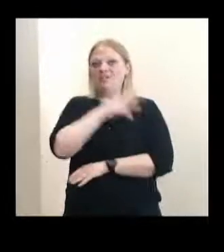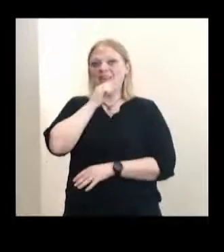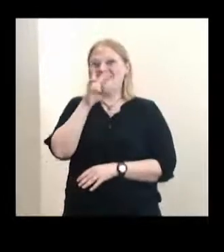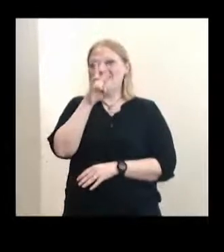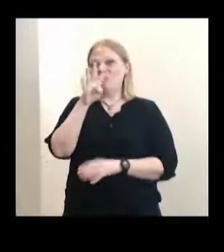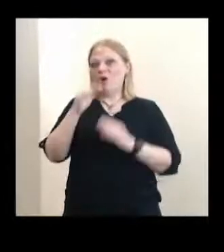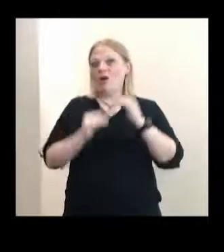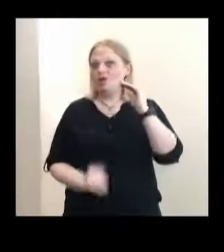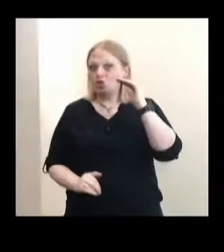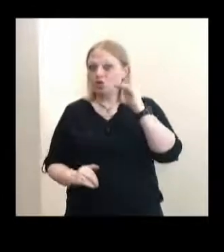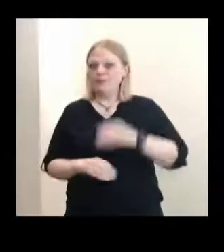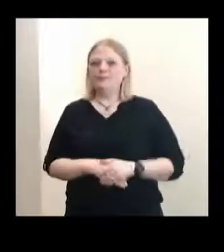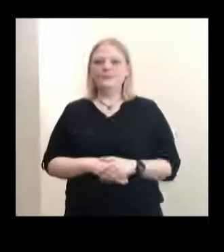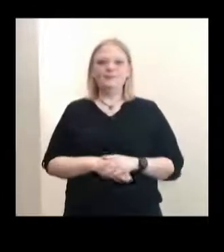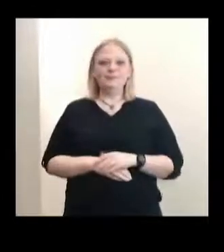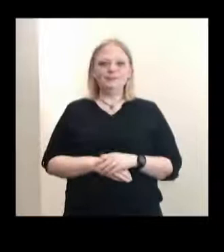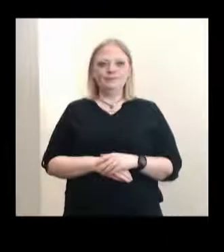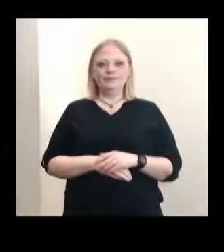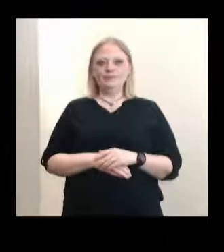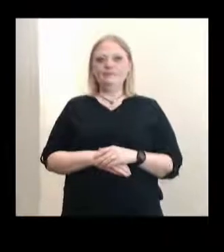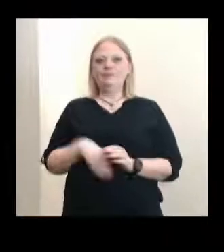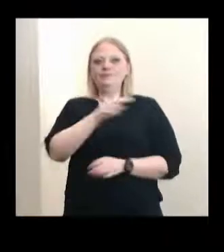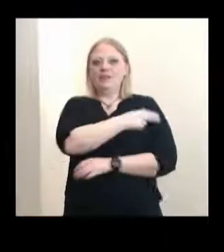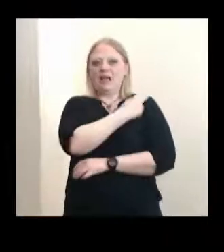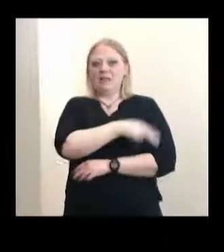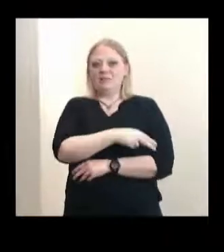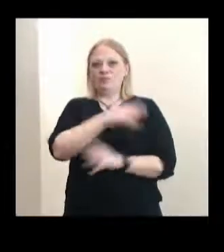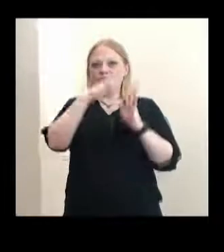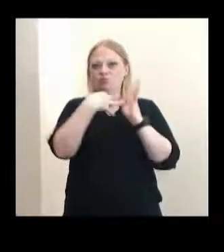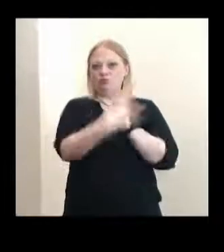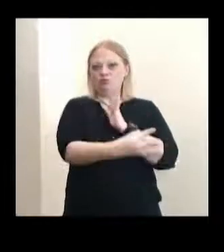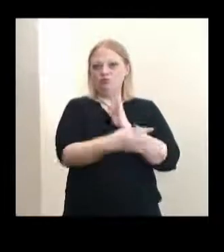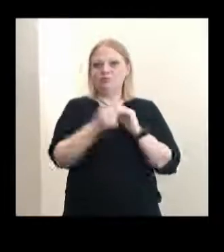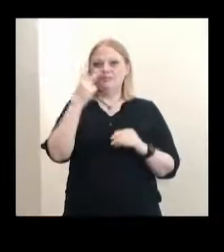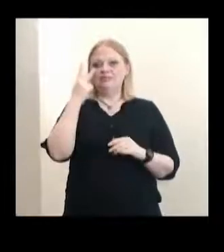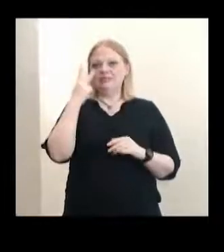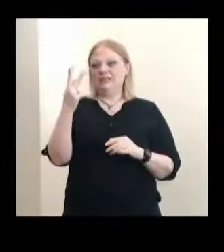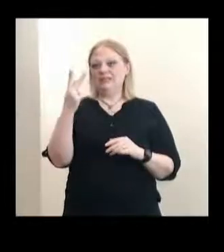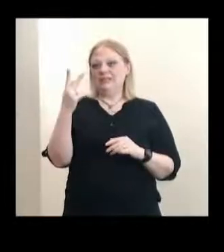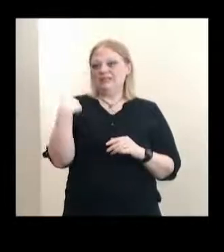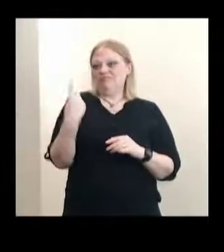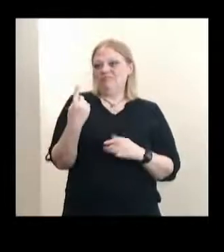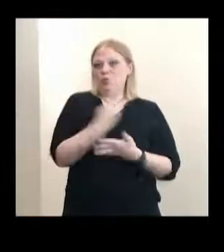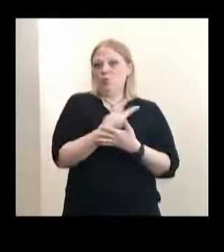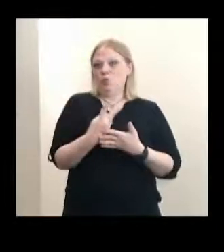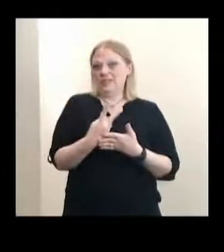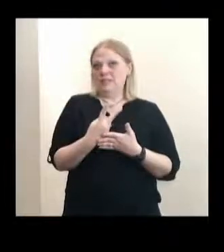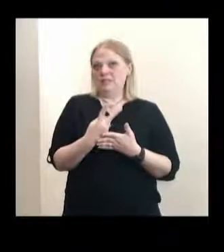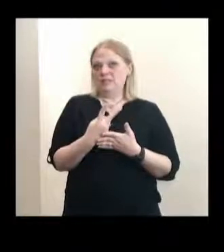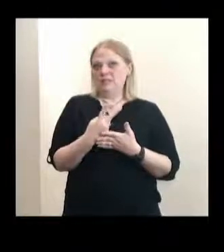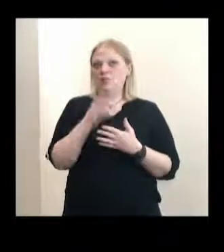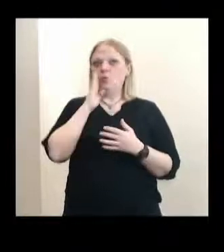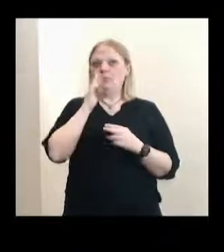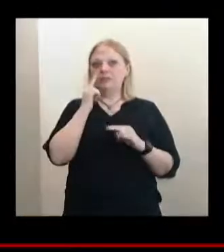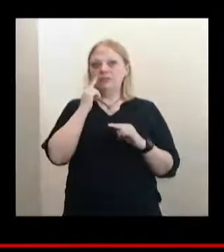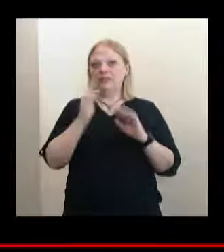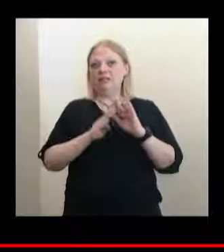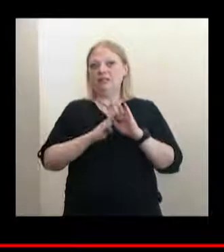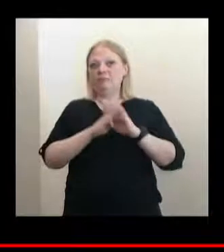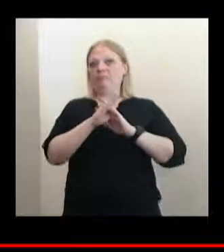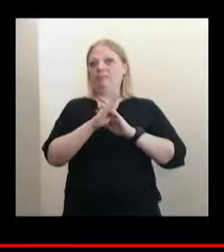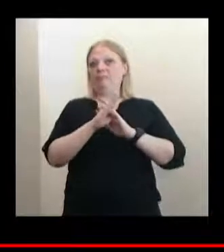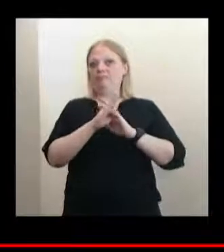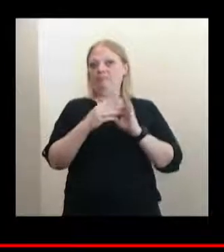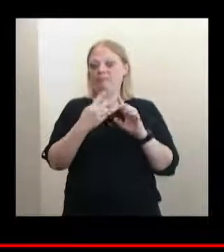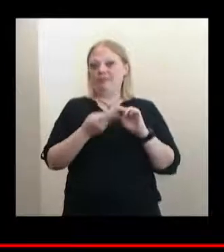64 and under. Looking at the hospitalization chart, you can see the last 2 weeks. You'll see the uptick from March